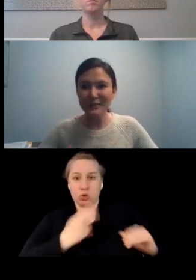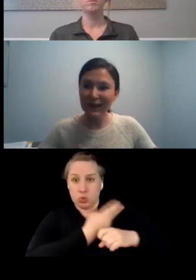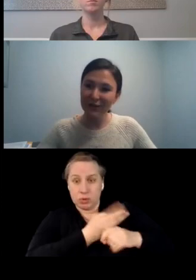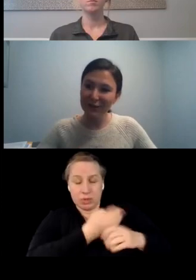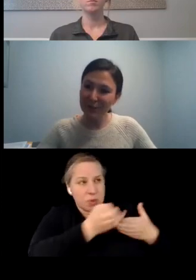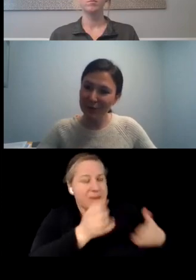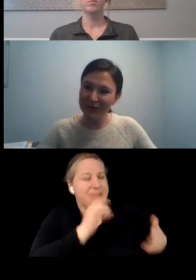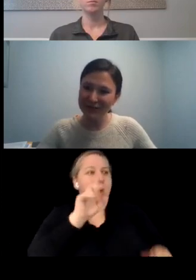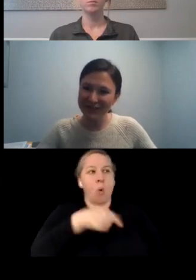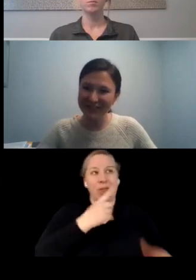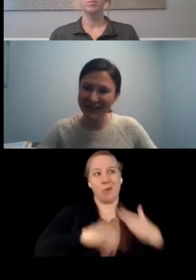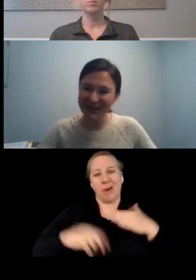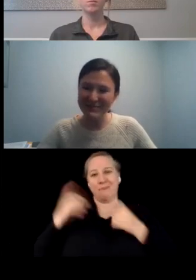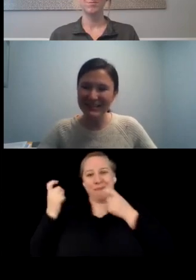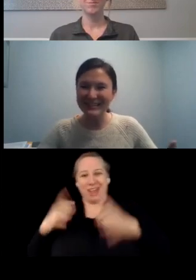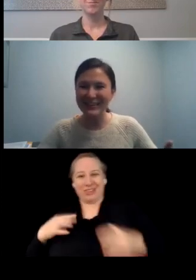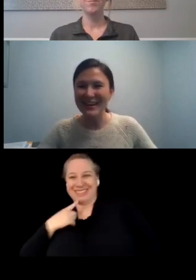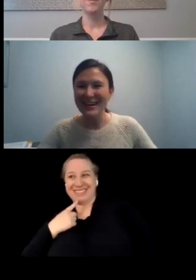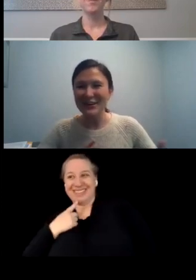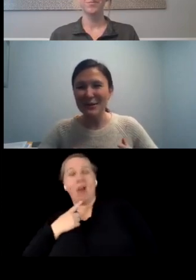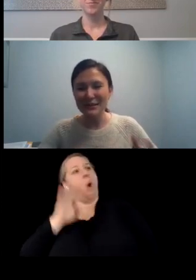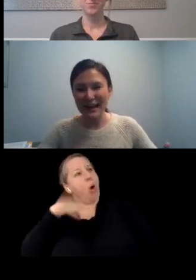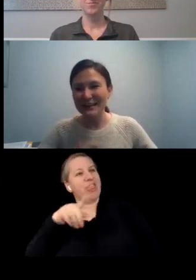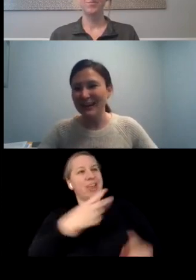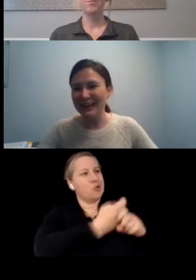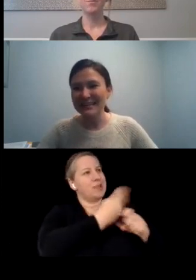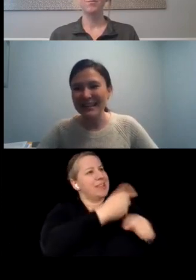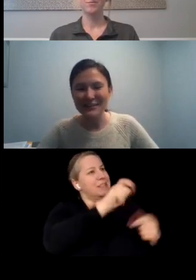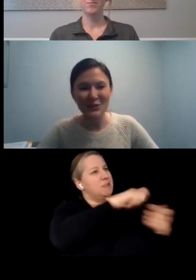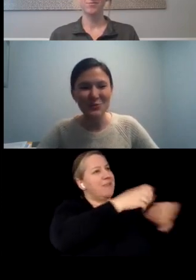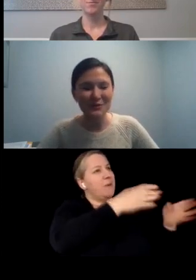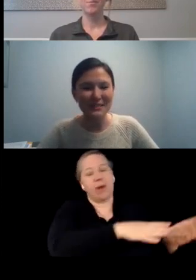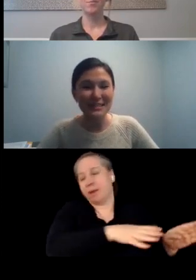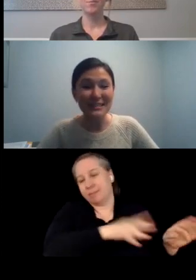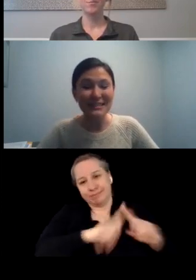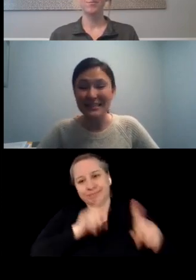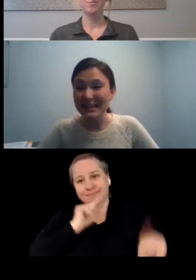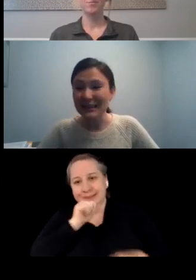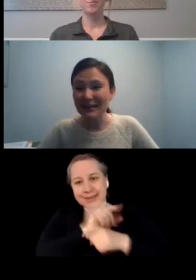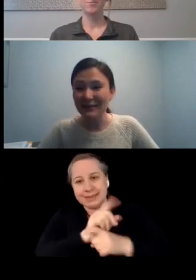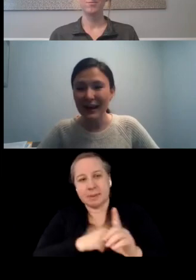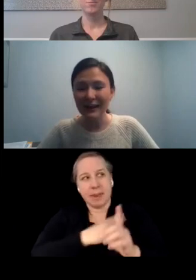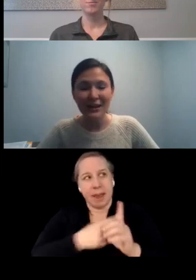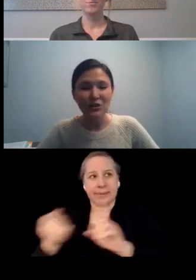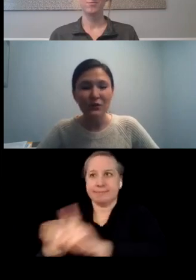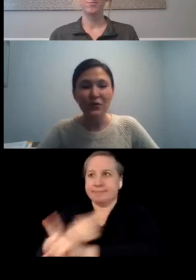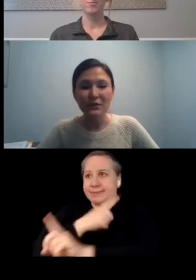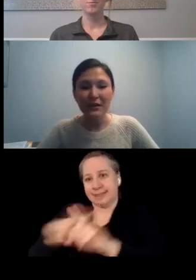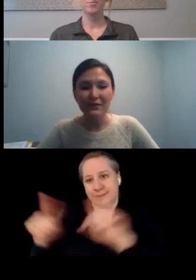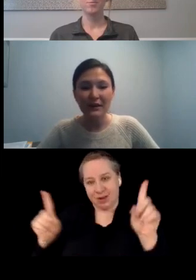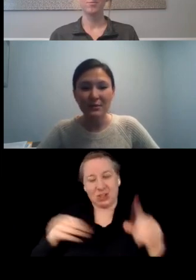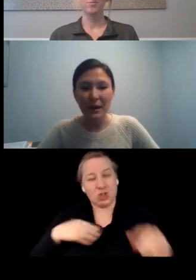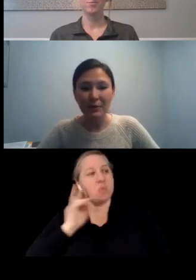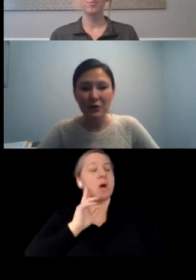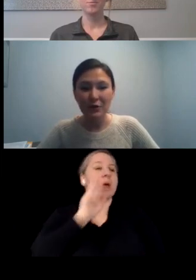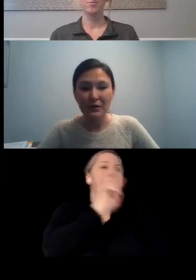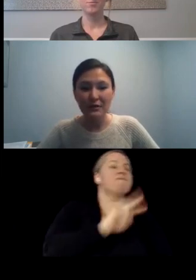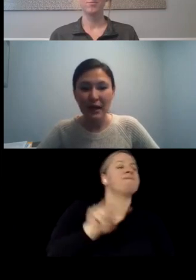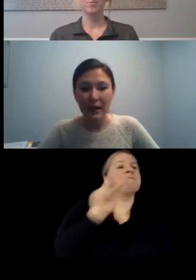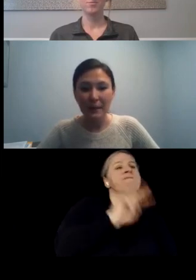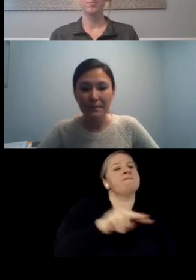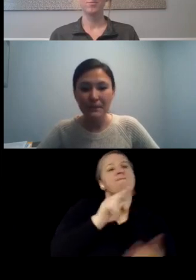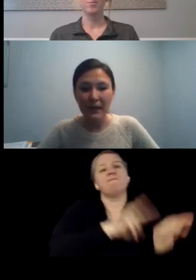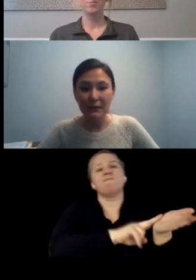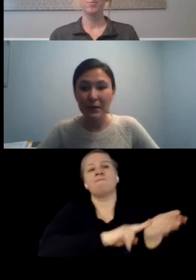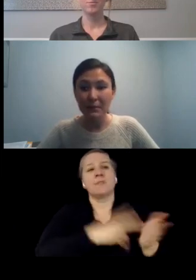management says how their operators use the equipment. So you're able to kind of get an inside scoop of seeing all of that. So if you find some